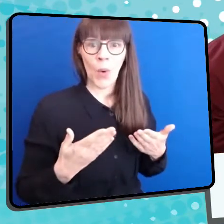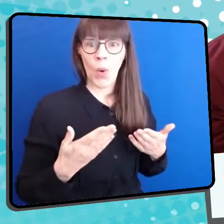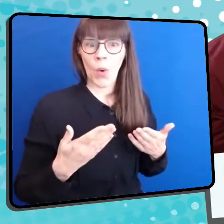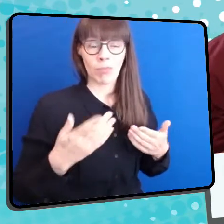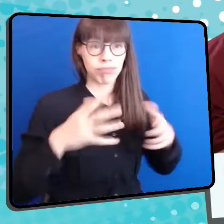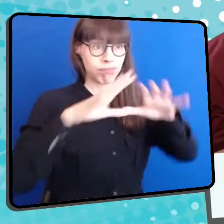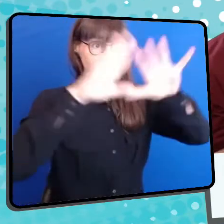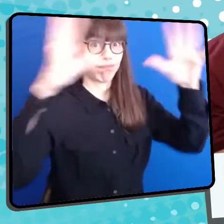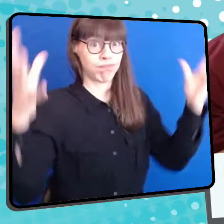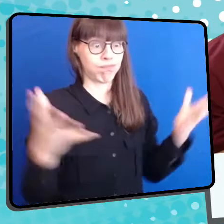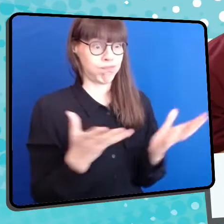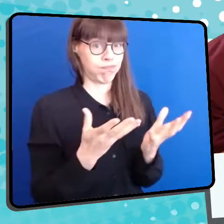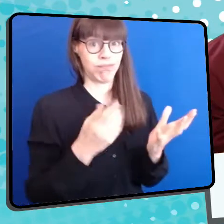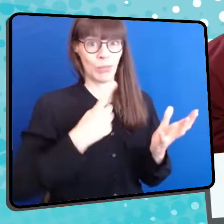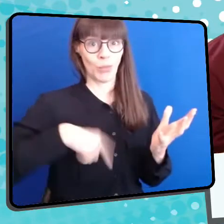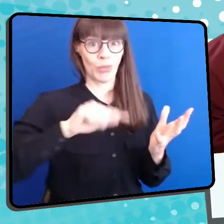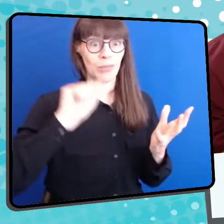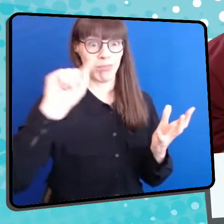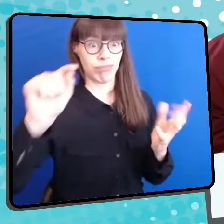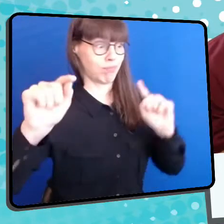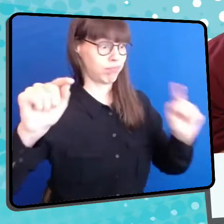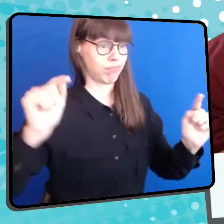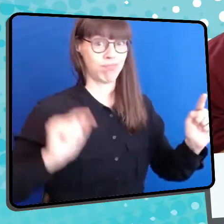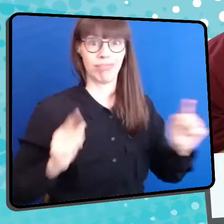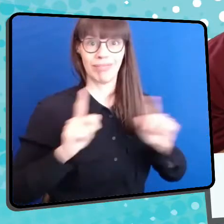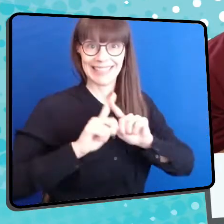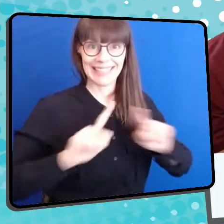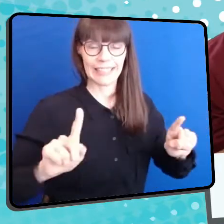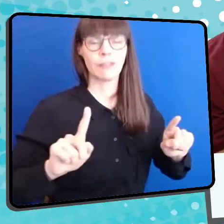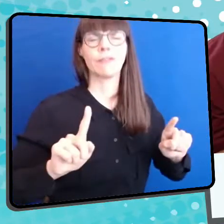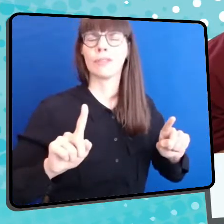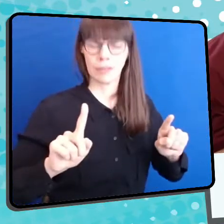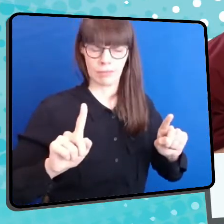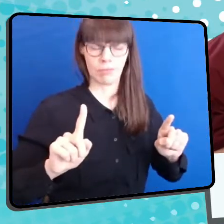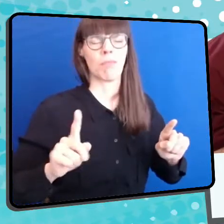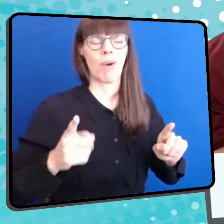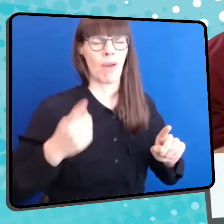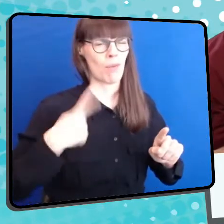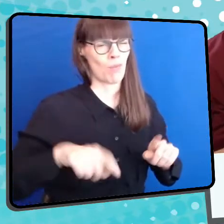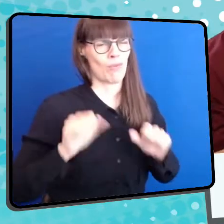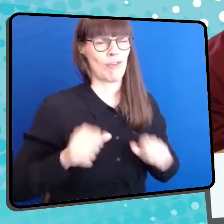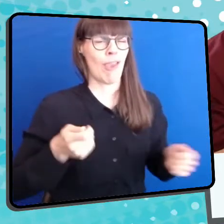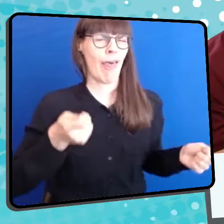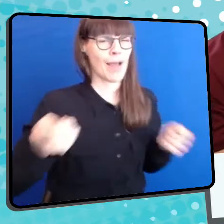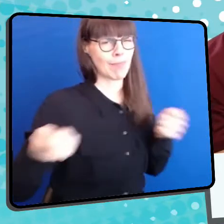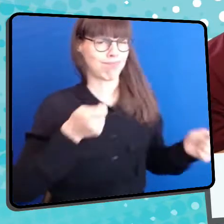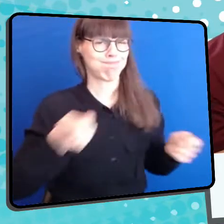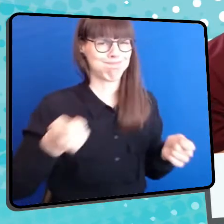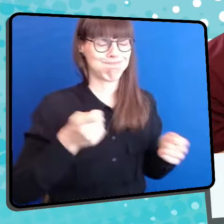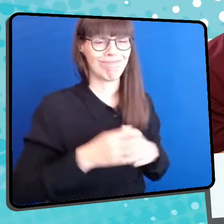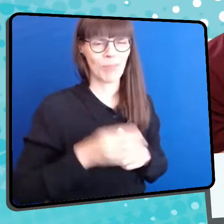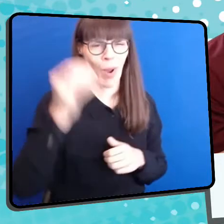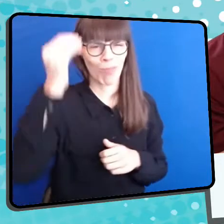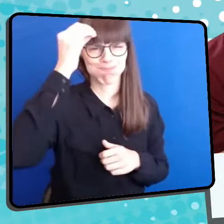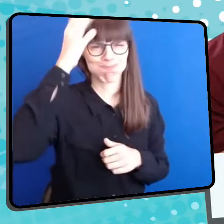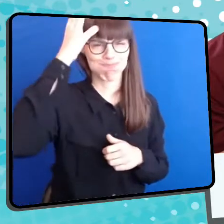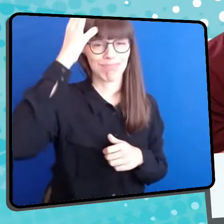but we will handle this slight delay because we're absolute pros. But how has your day been,